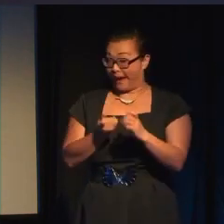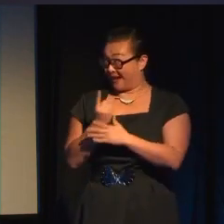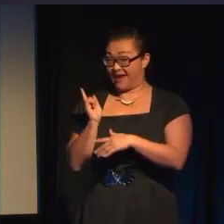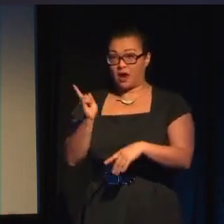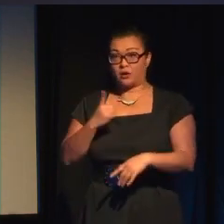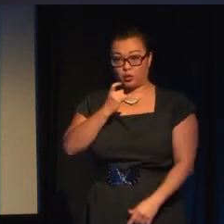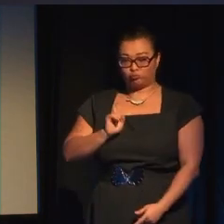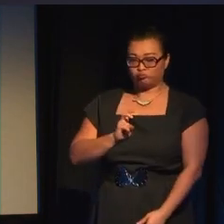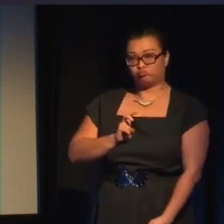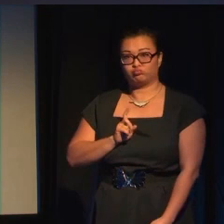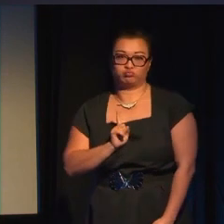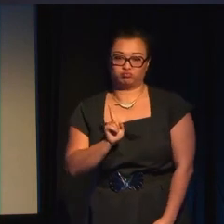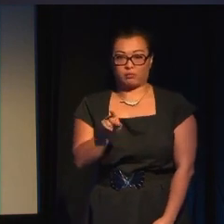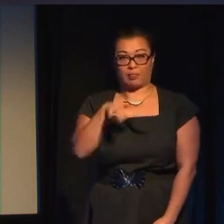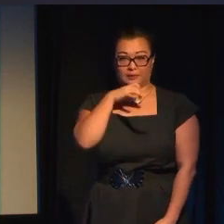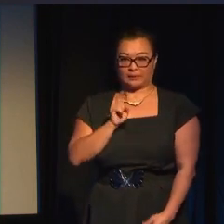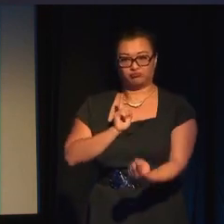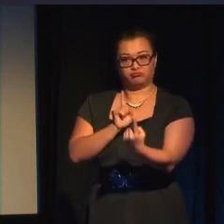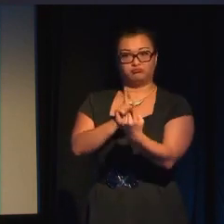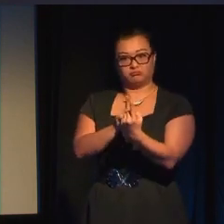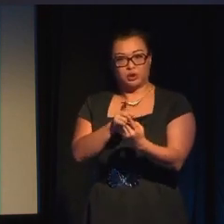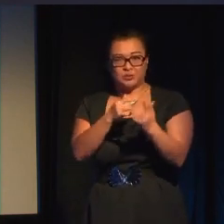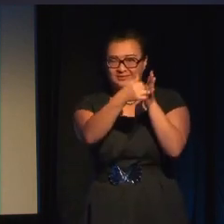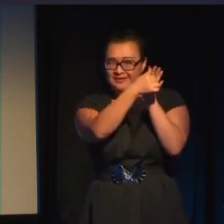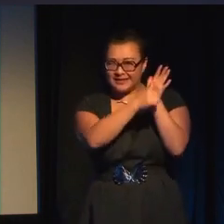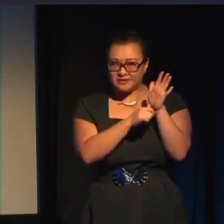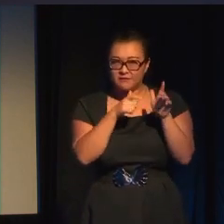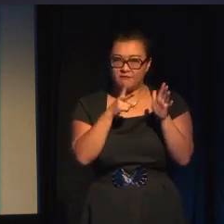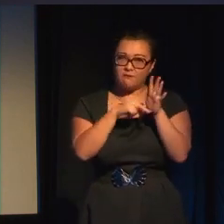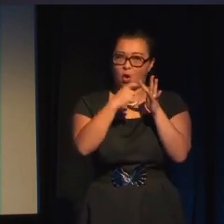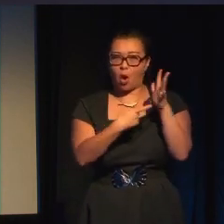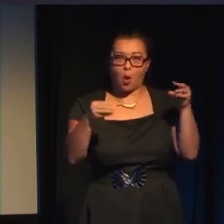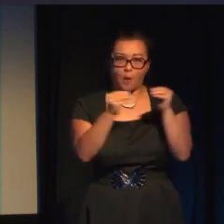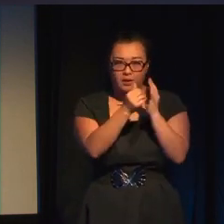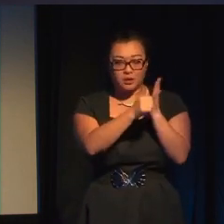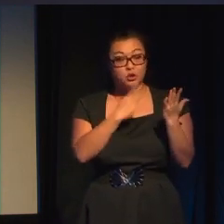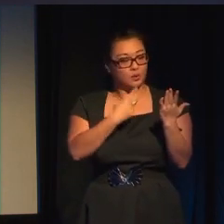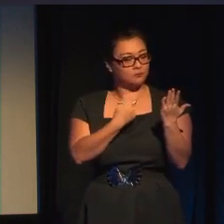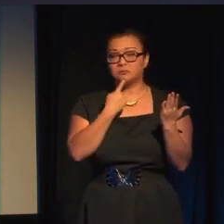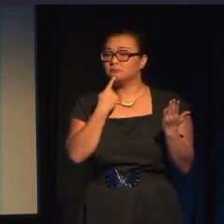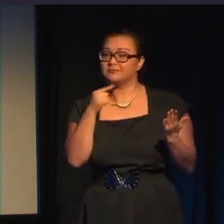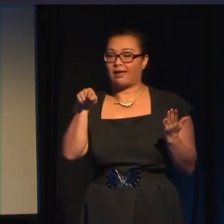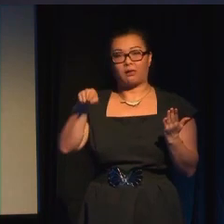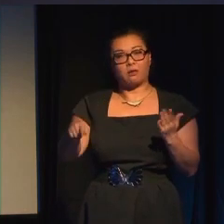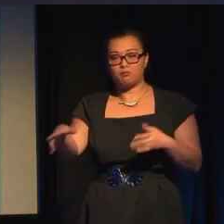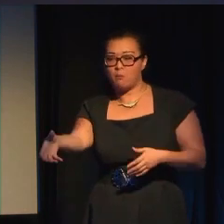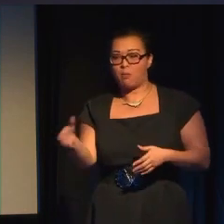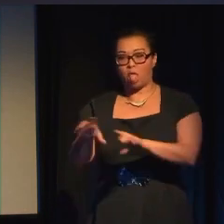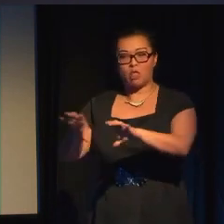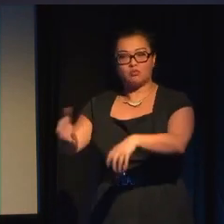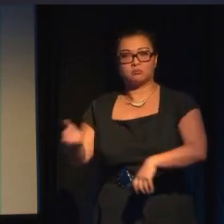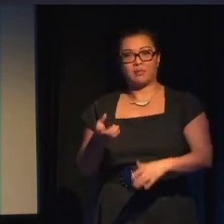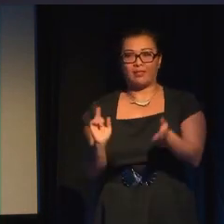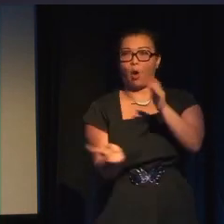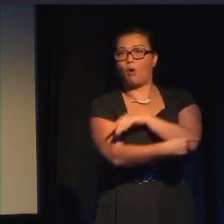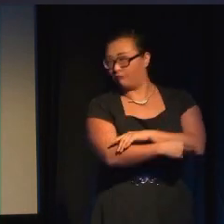and you'd have a list of all the verbs that were relevant. So tell Rat Pouch to pull the bricks, and then go off. And